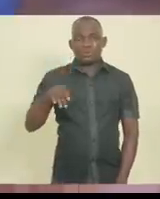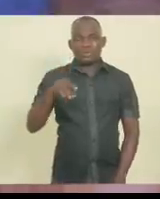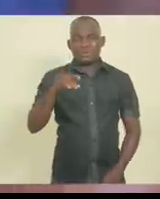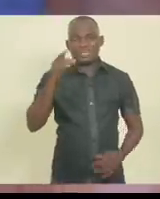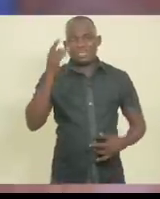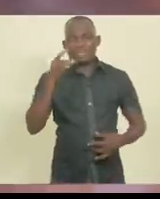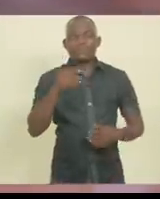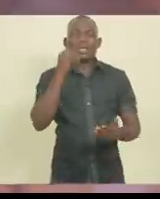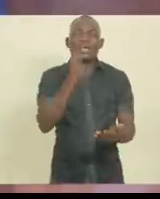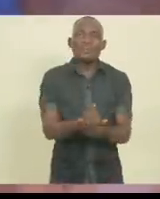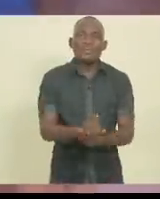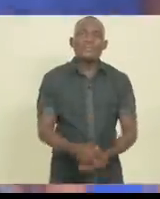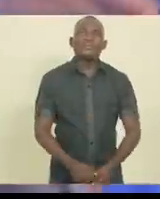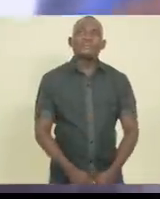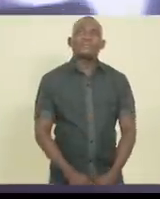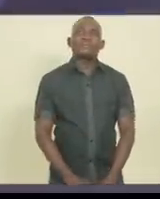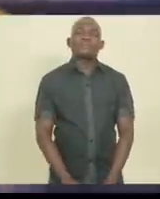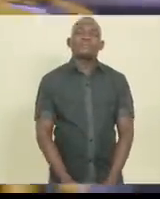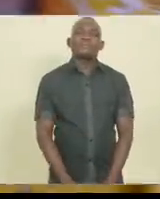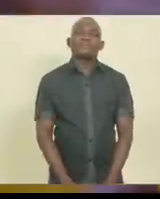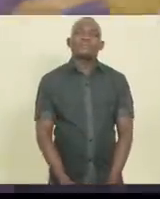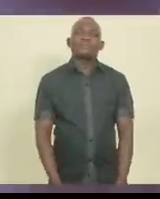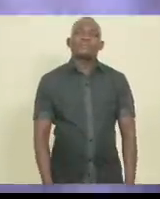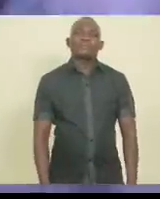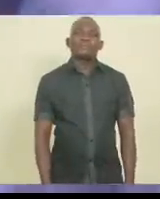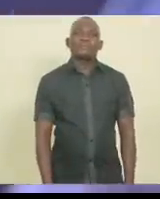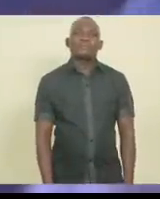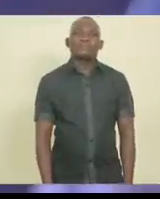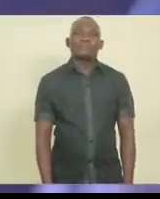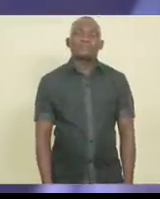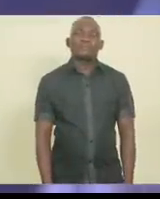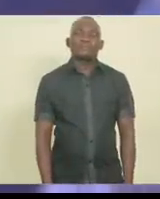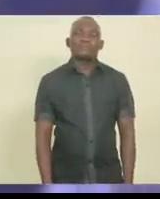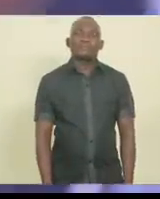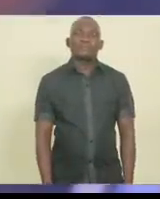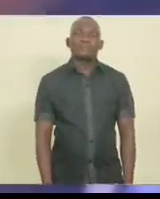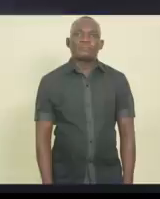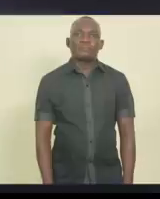Good day, ma'am. Good day, madam. Can I please help you talk to him?